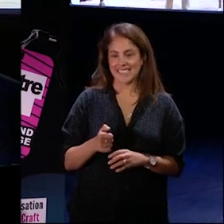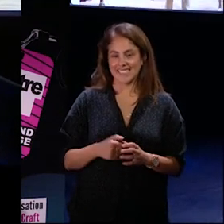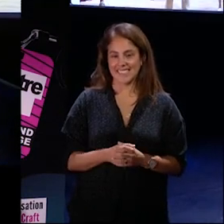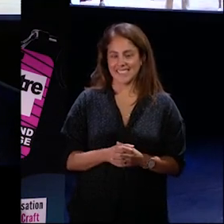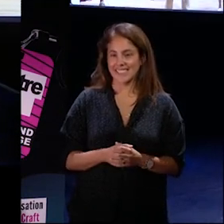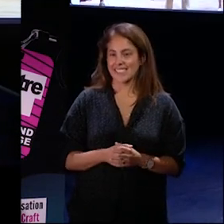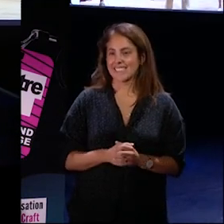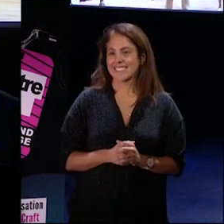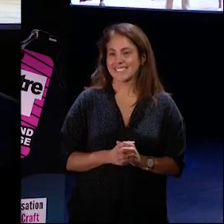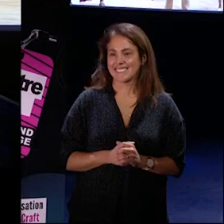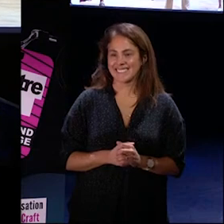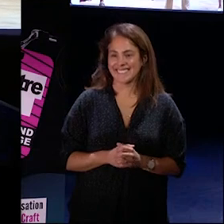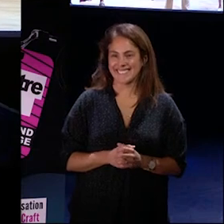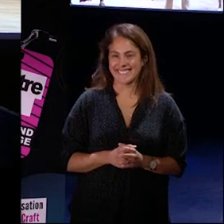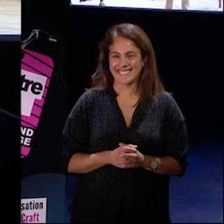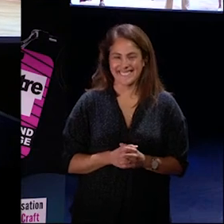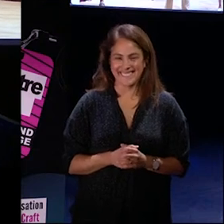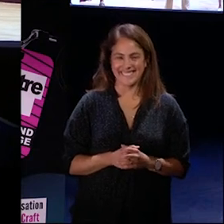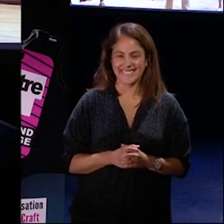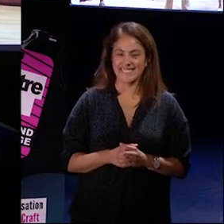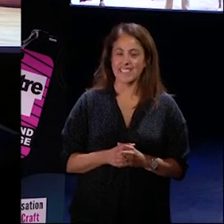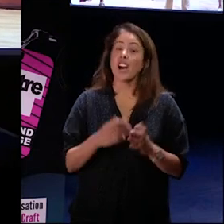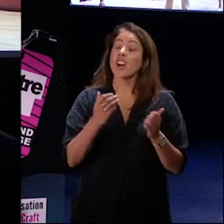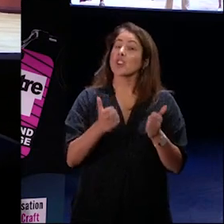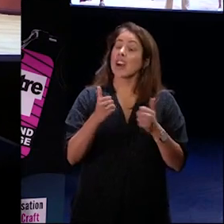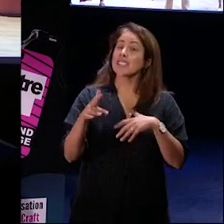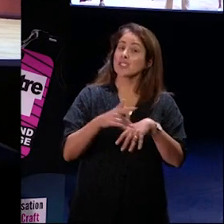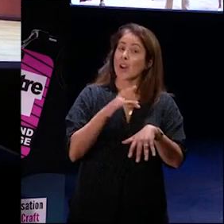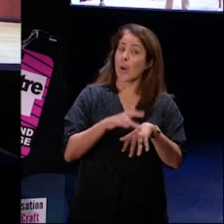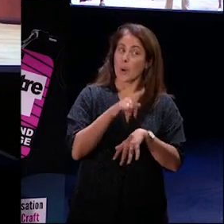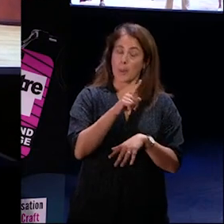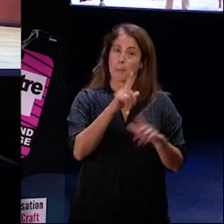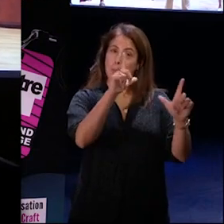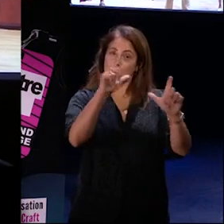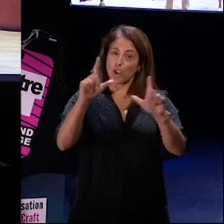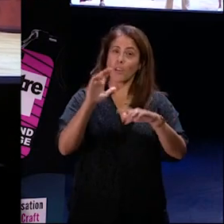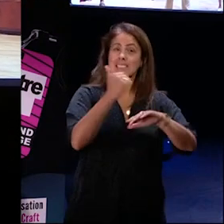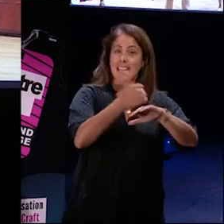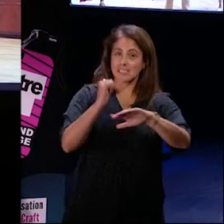Okay. We'll get around to you in a minute. This was a great show. This picture of some more of the sets.